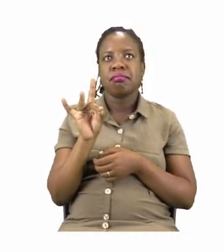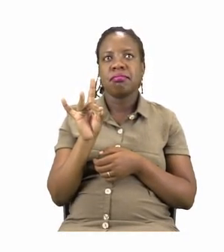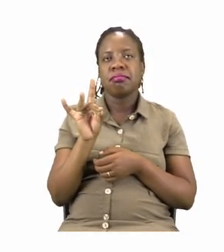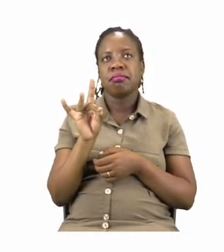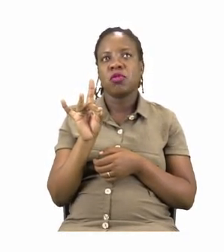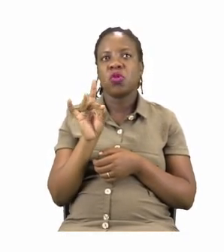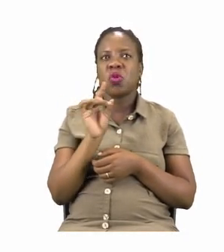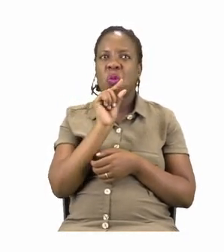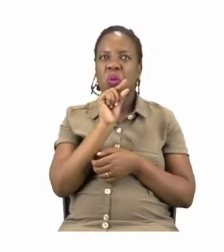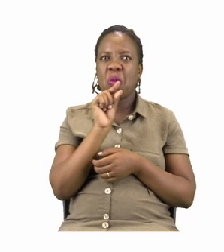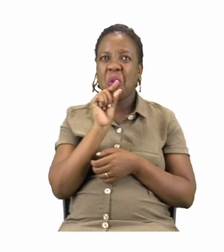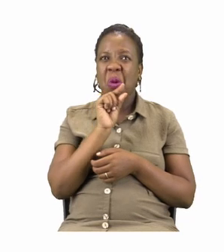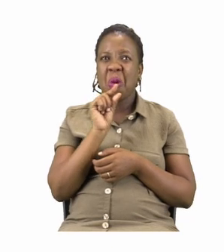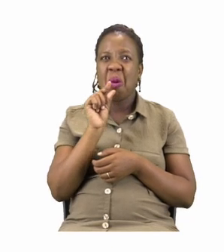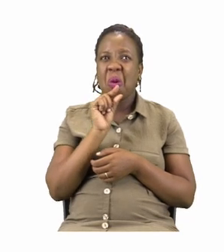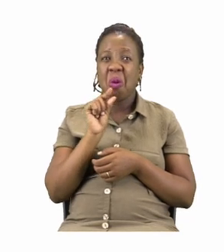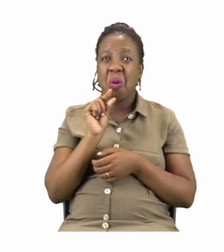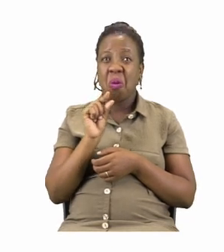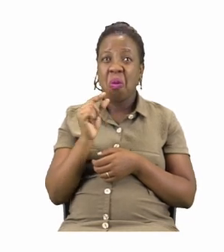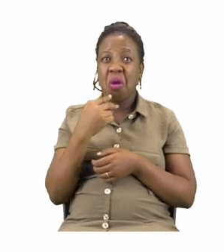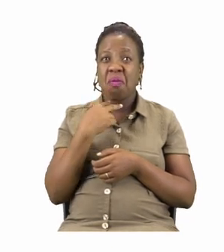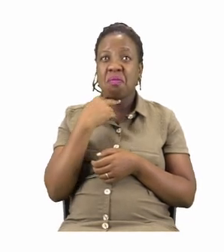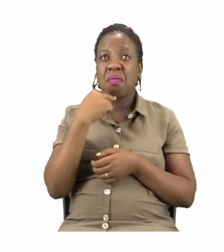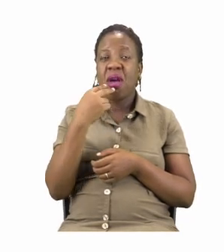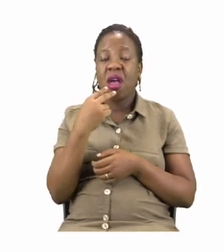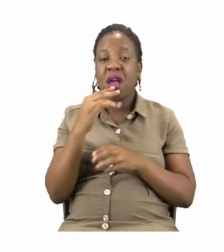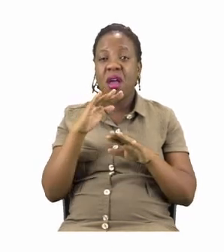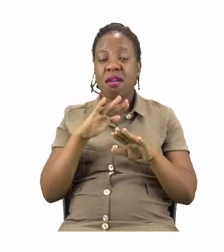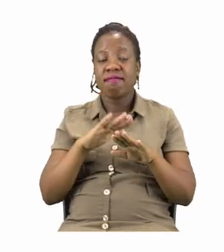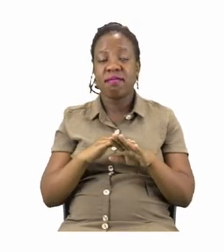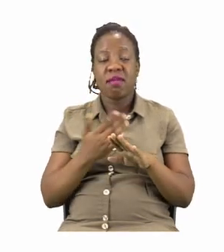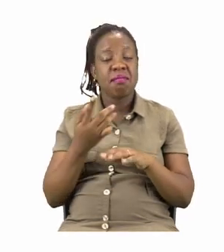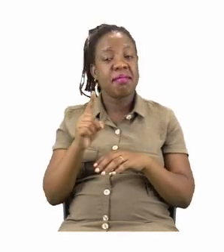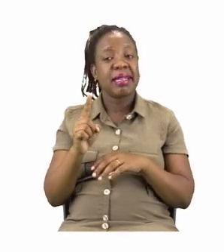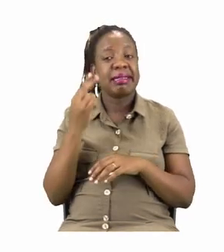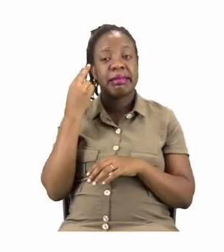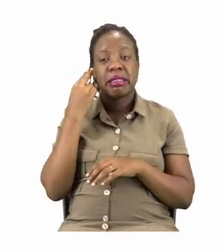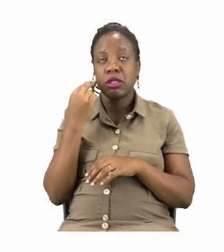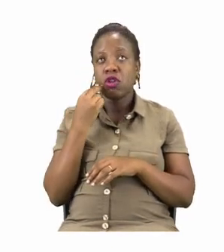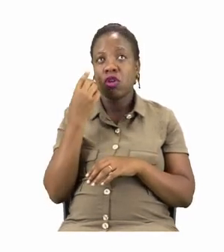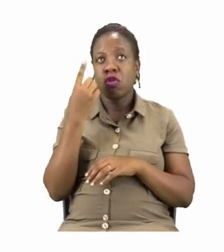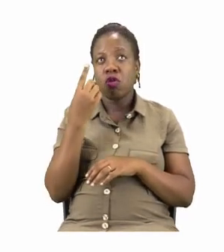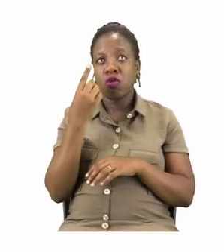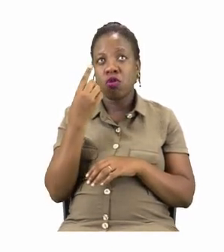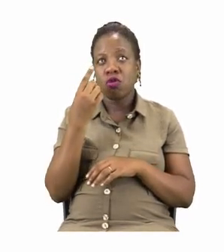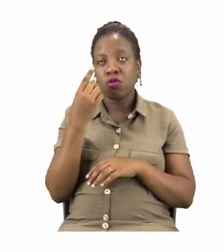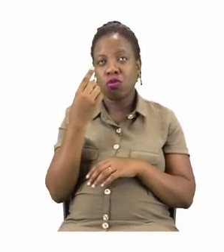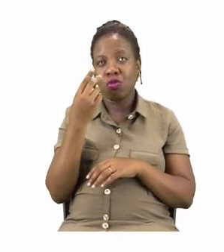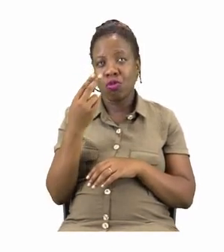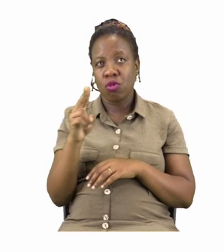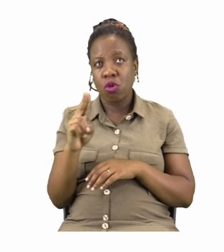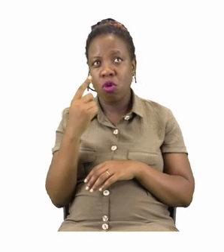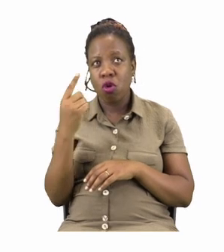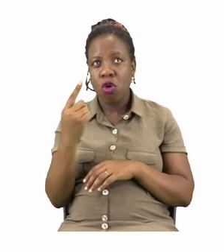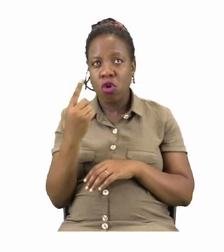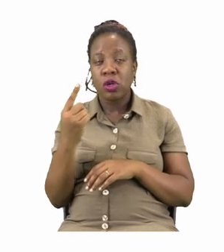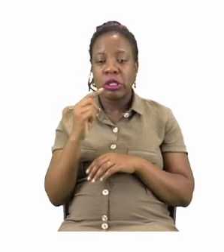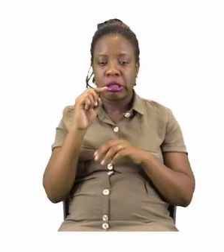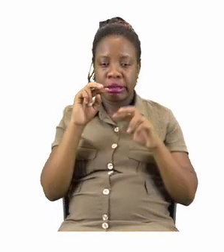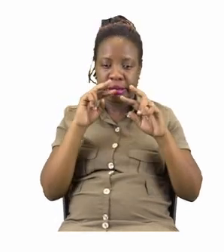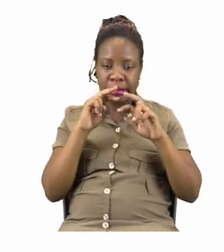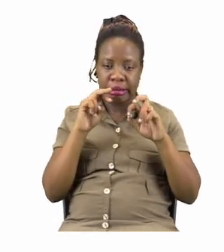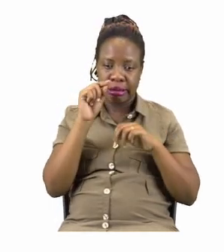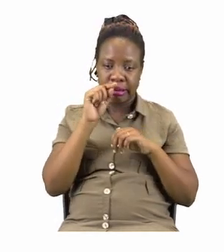phonics, and today we are looking at the A digraph. Now the